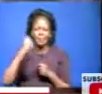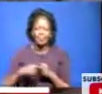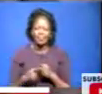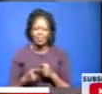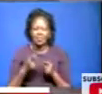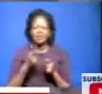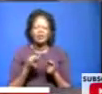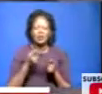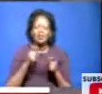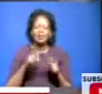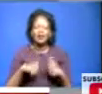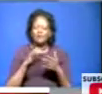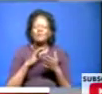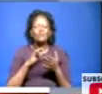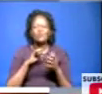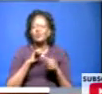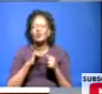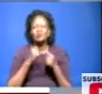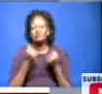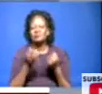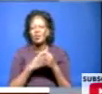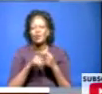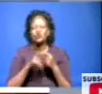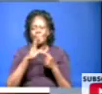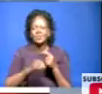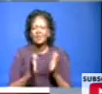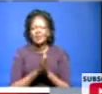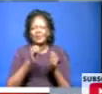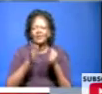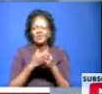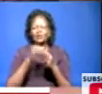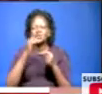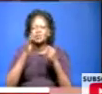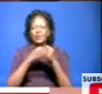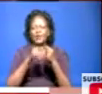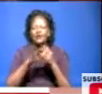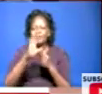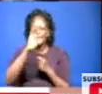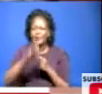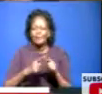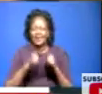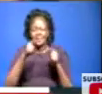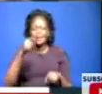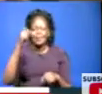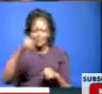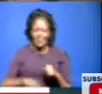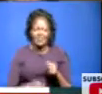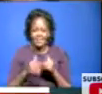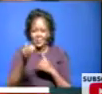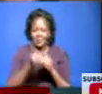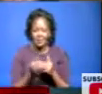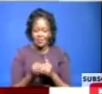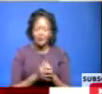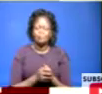of inflation stood at 9.2%, while in August, it was at 8.5%. This month's inflation is nearing one